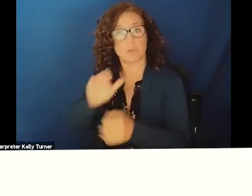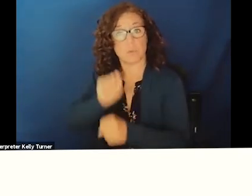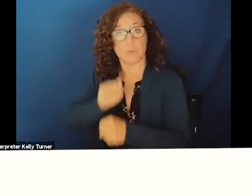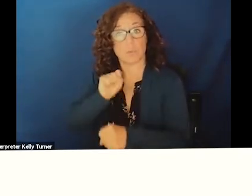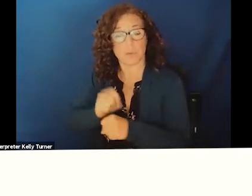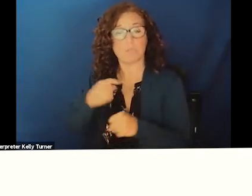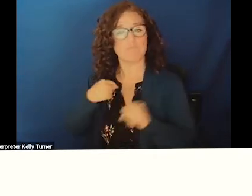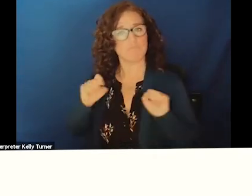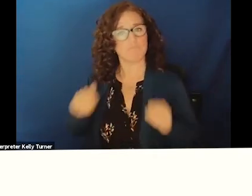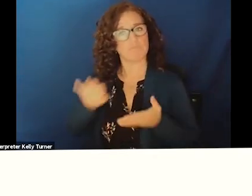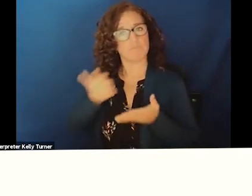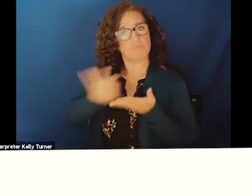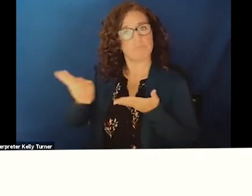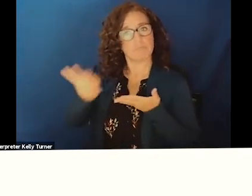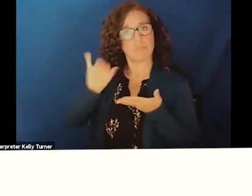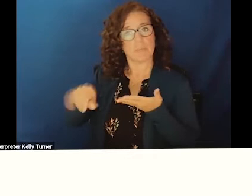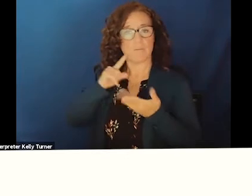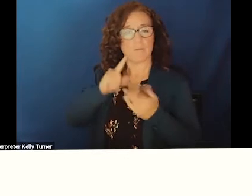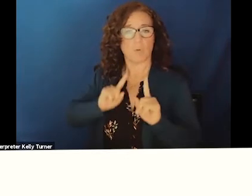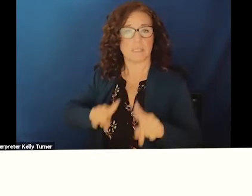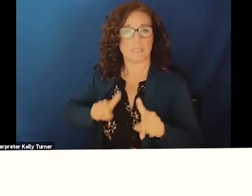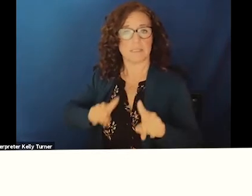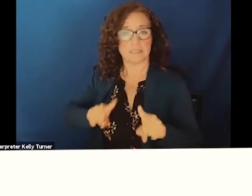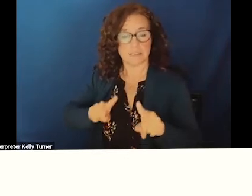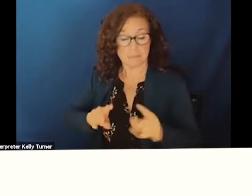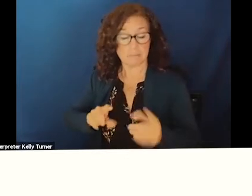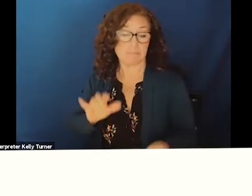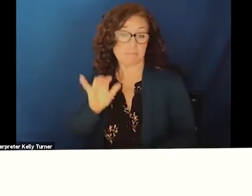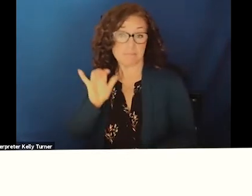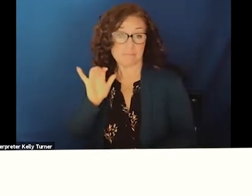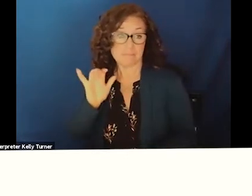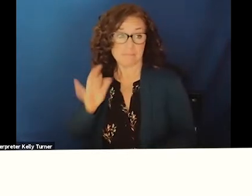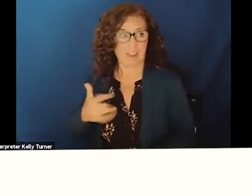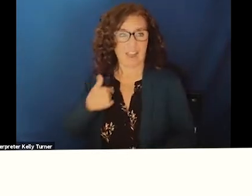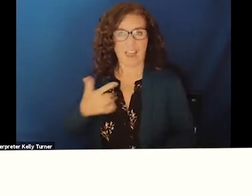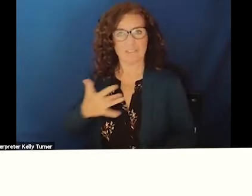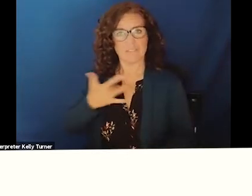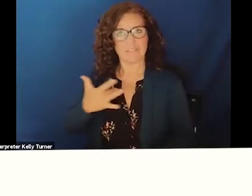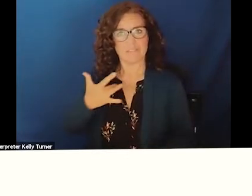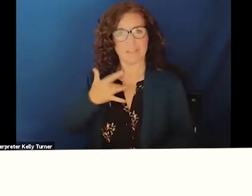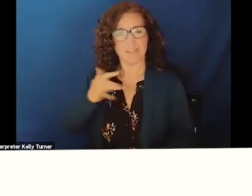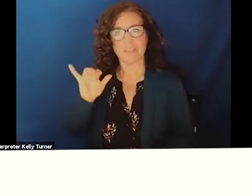that as being in attendance. I think that's really